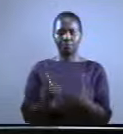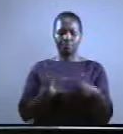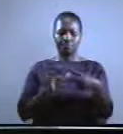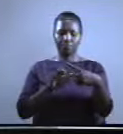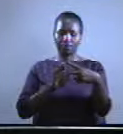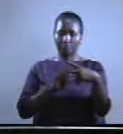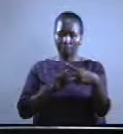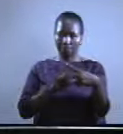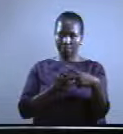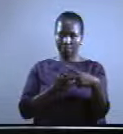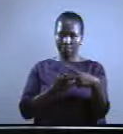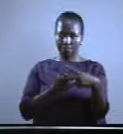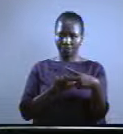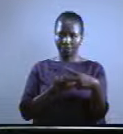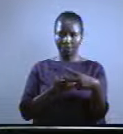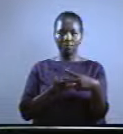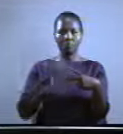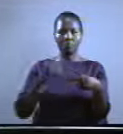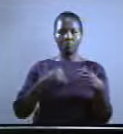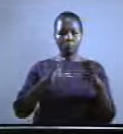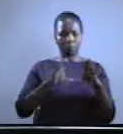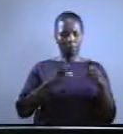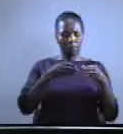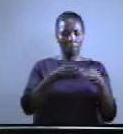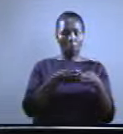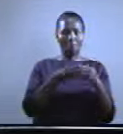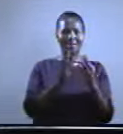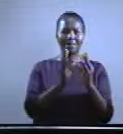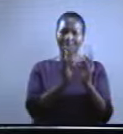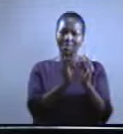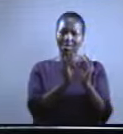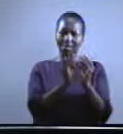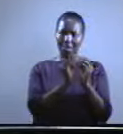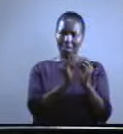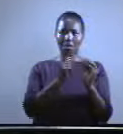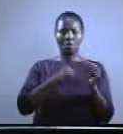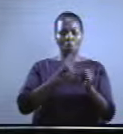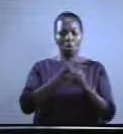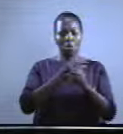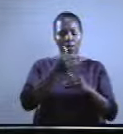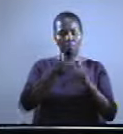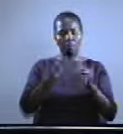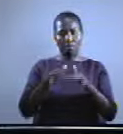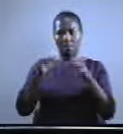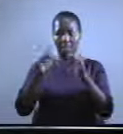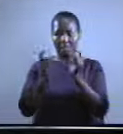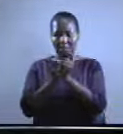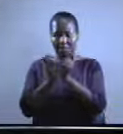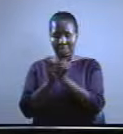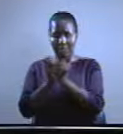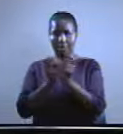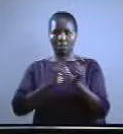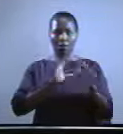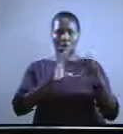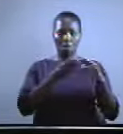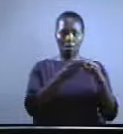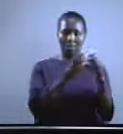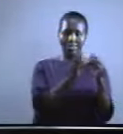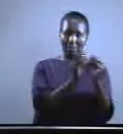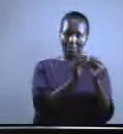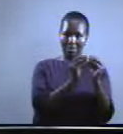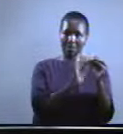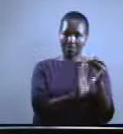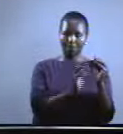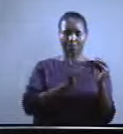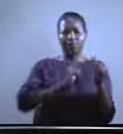of committee meetings during the sittings of the House. Once again, a number of points of order